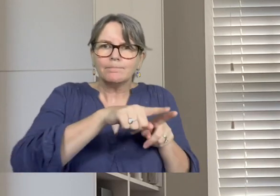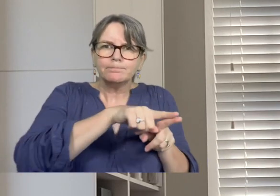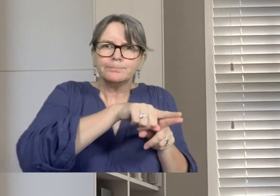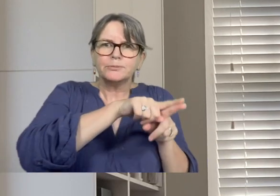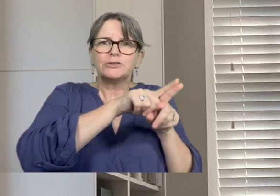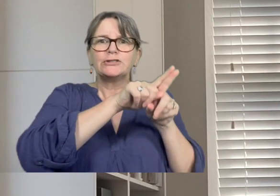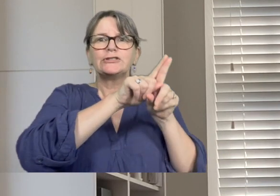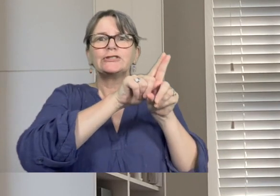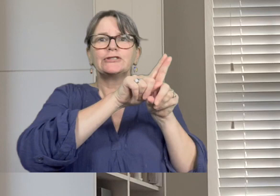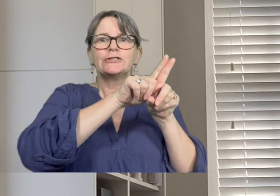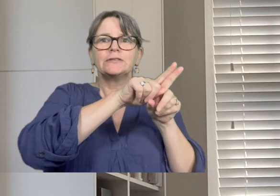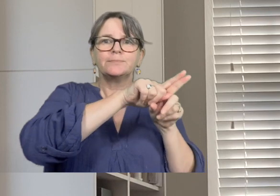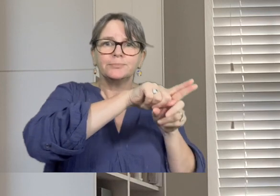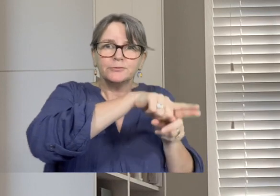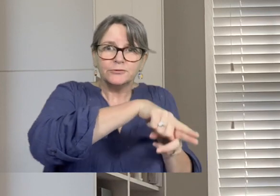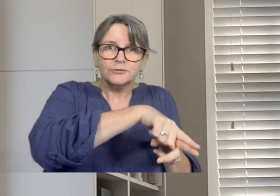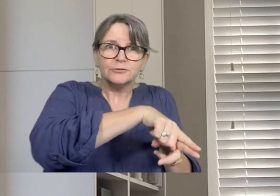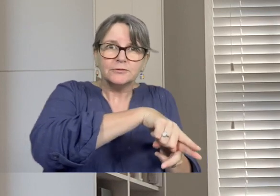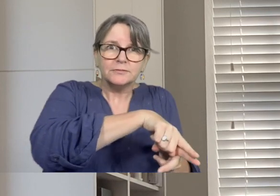and 3.